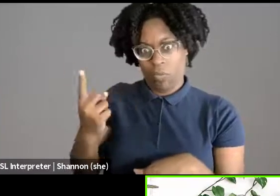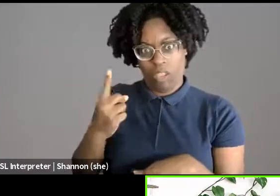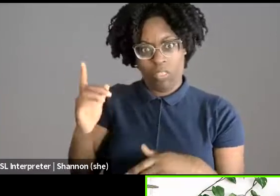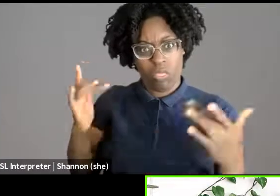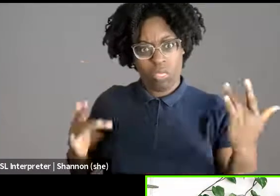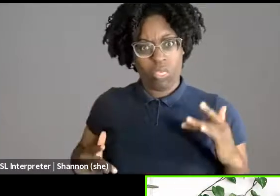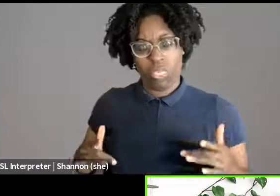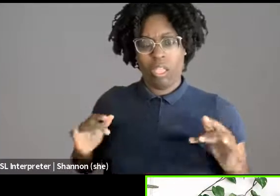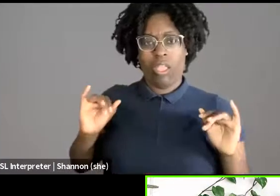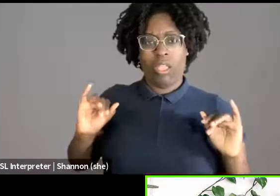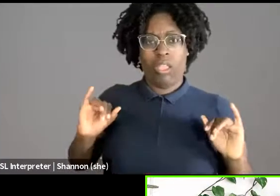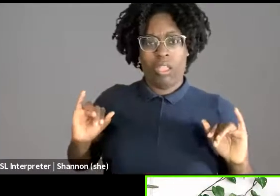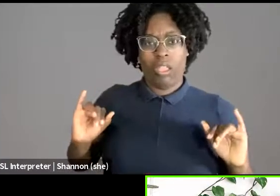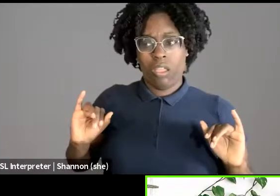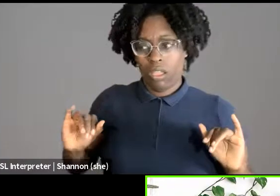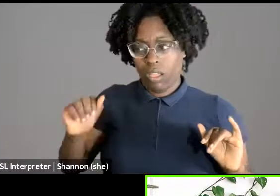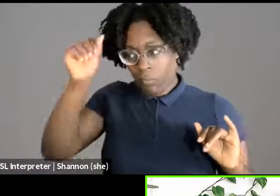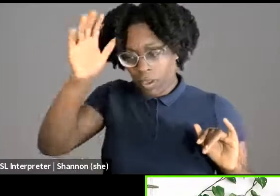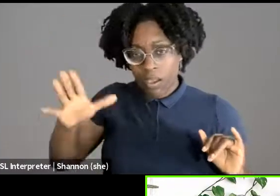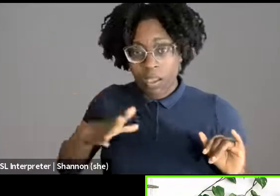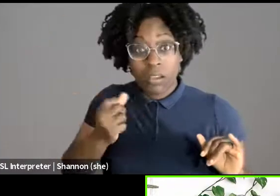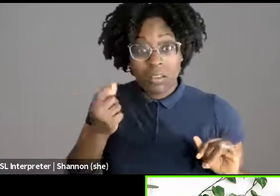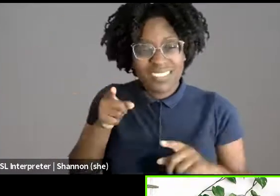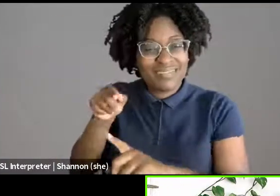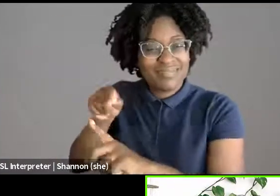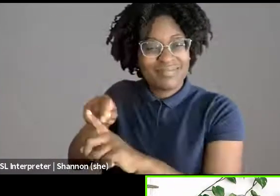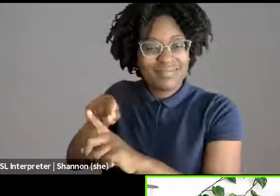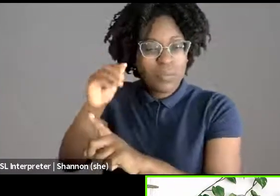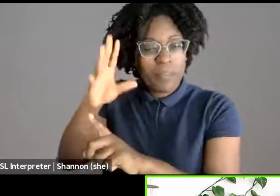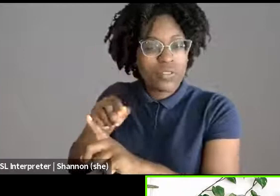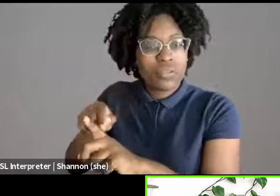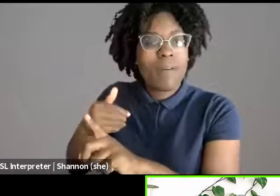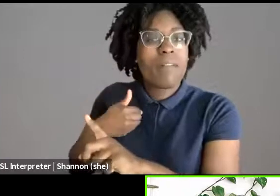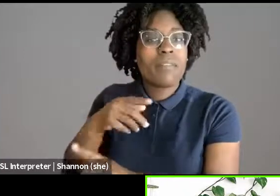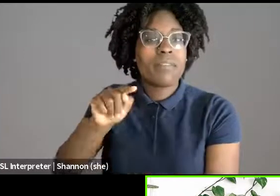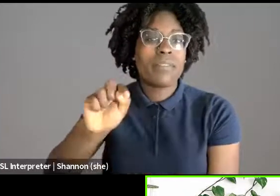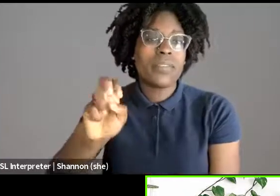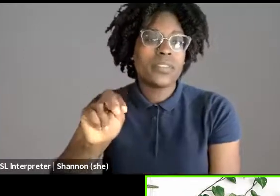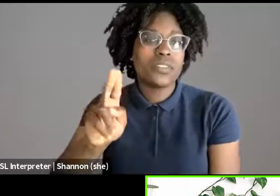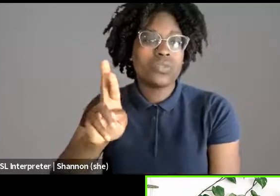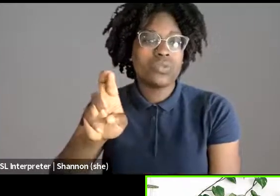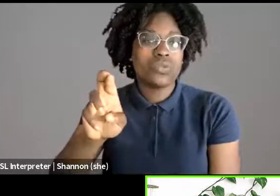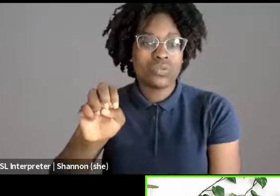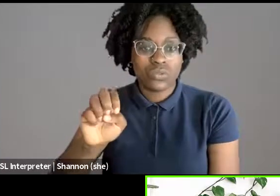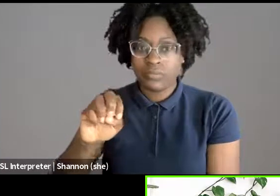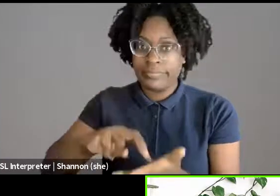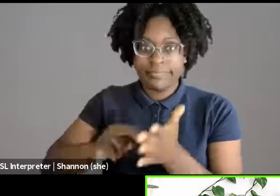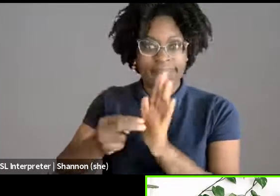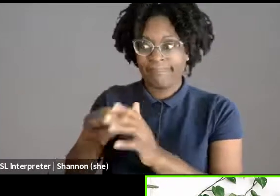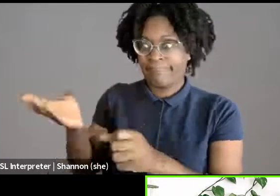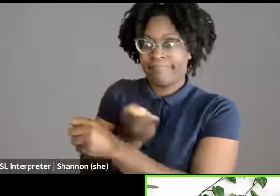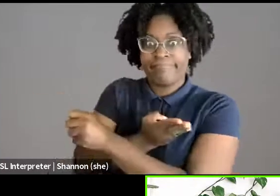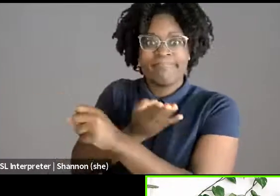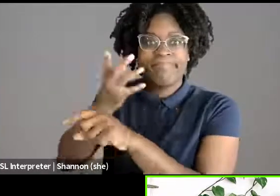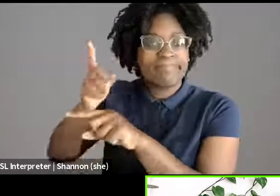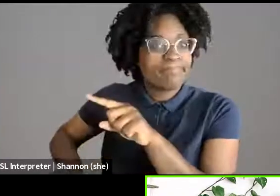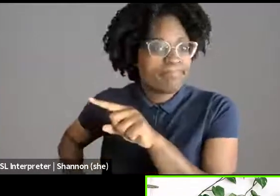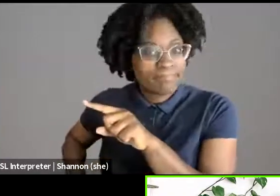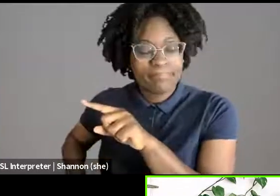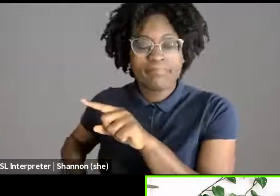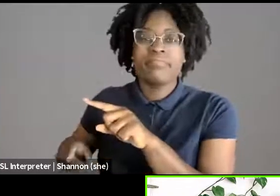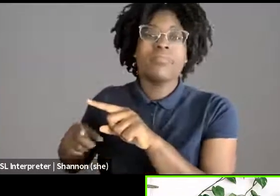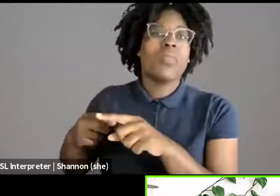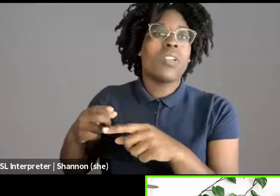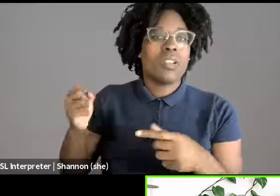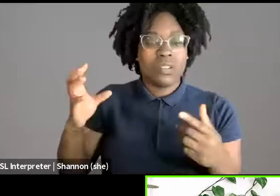sector after graduating. Oh, wow. I worked at two nonprofit organizations after graduating from college. And then when I went back